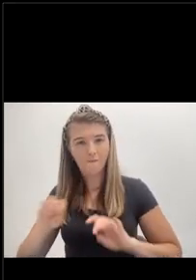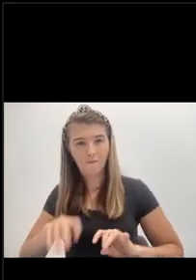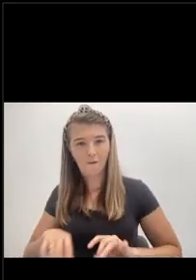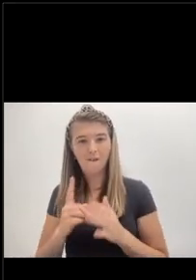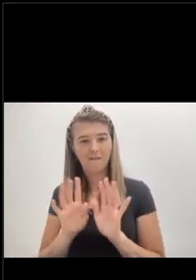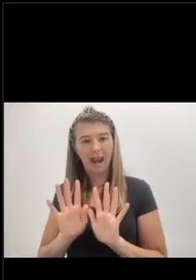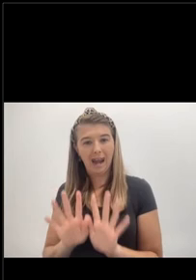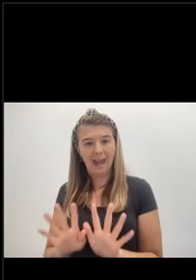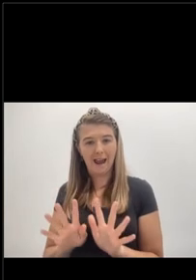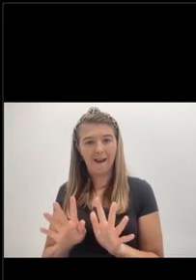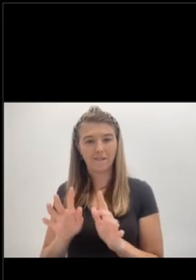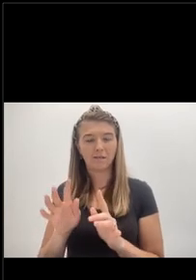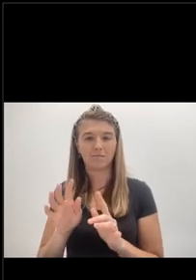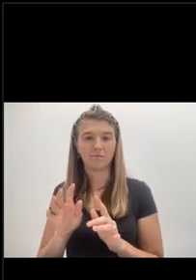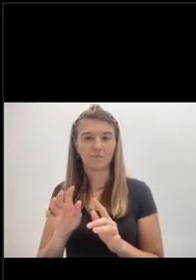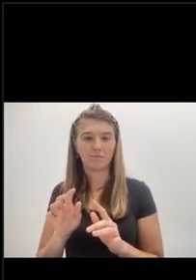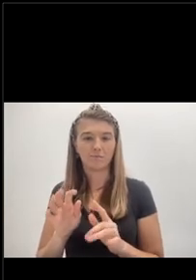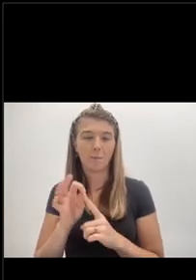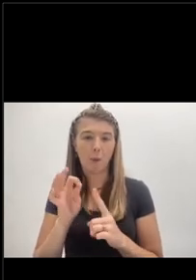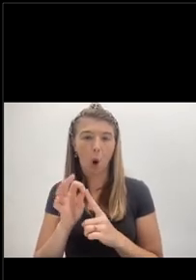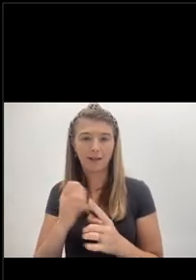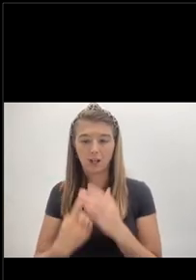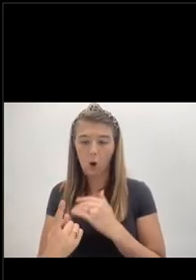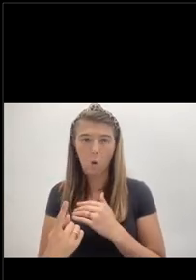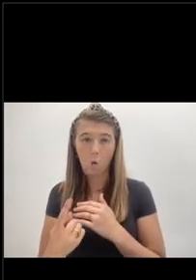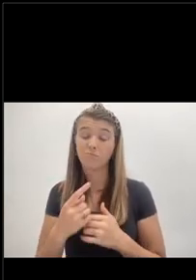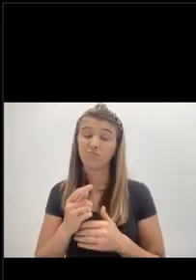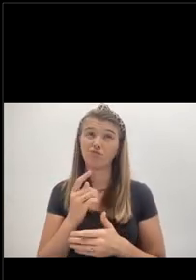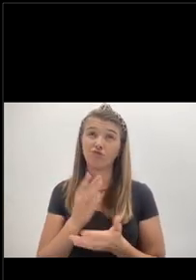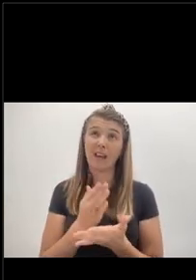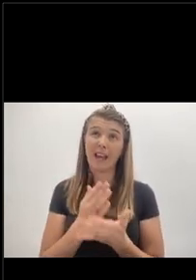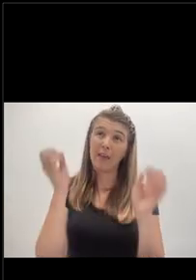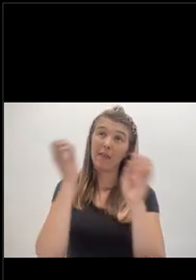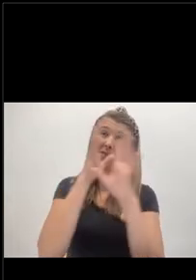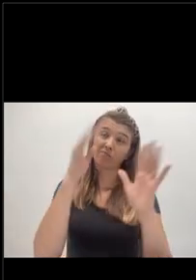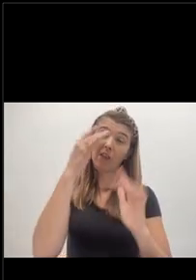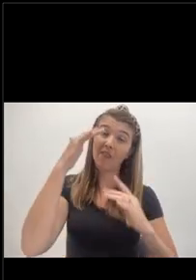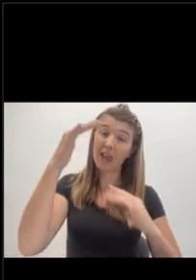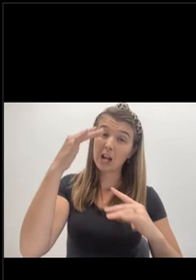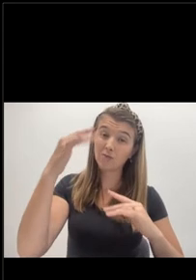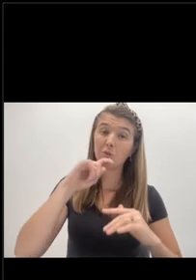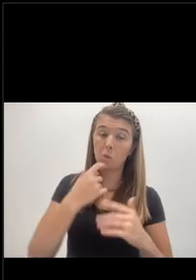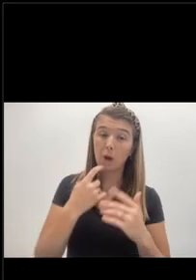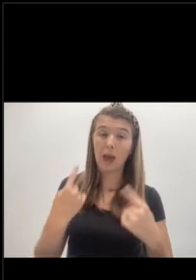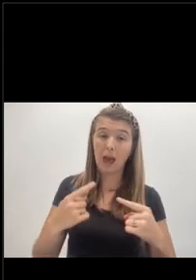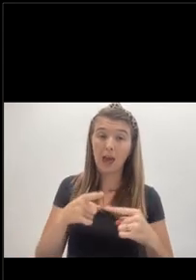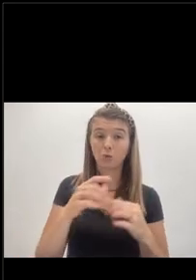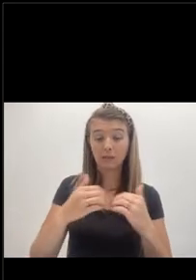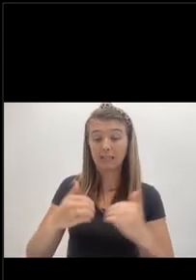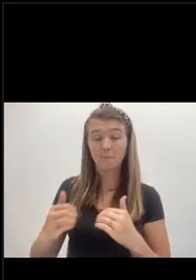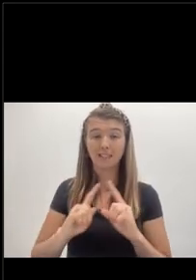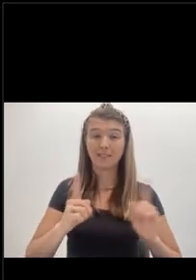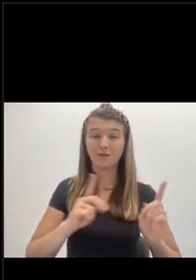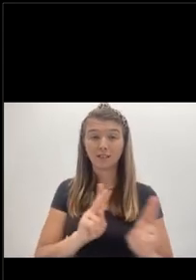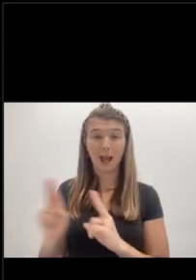actually separate several different kinds of polymers. And in general, this dissolution and precipitation allows you to remove